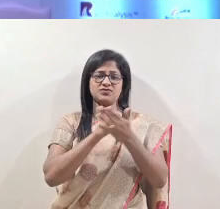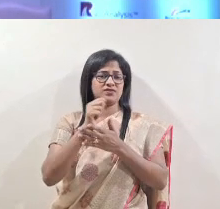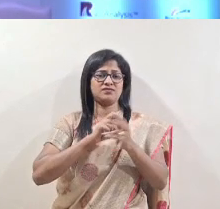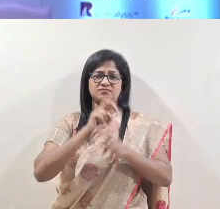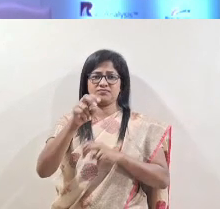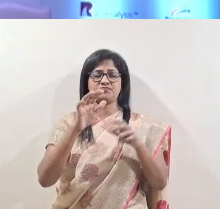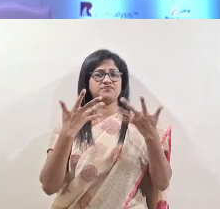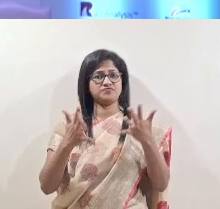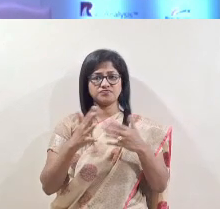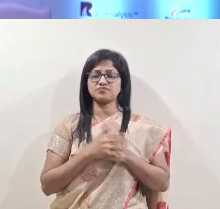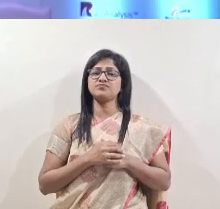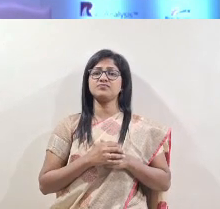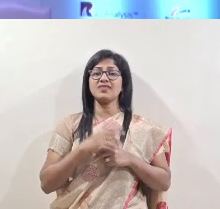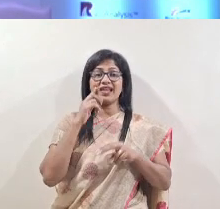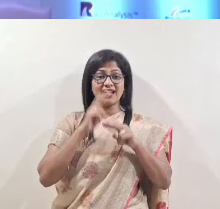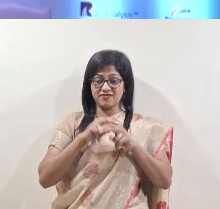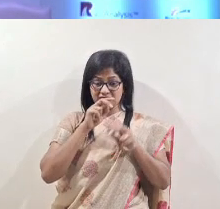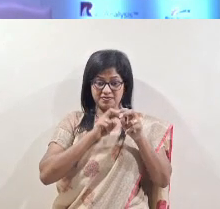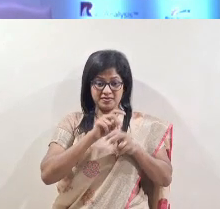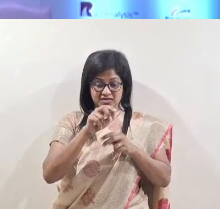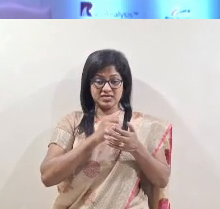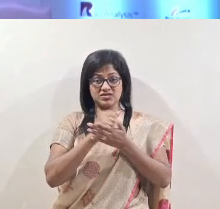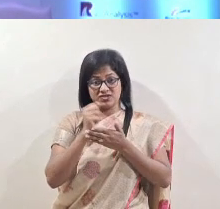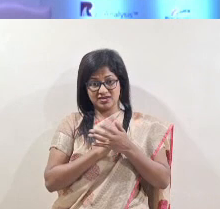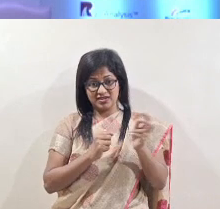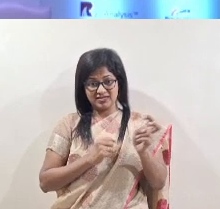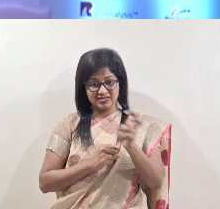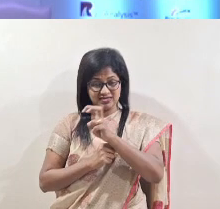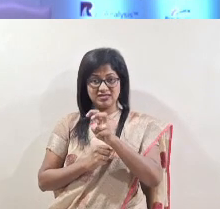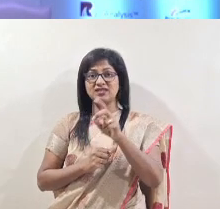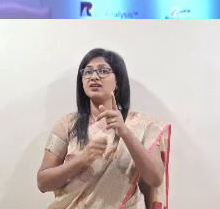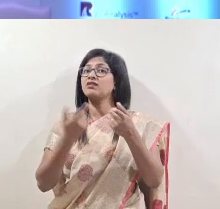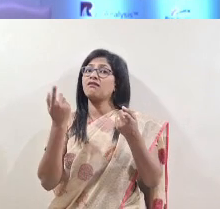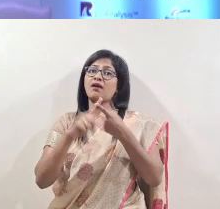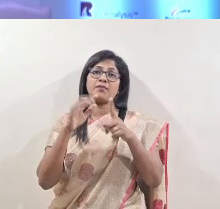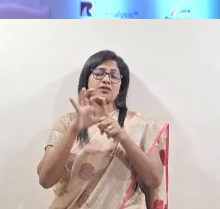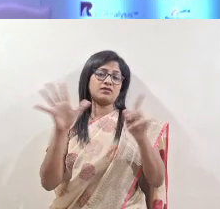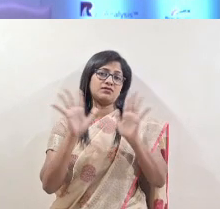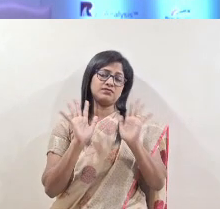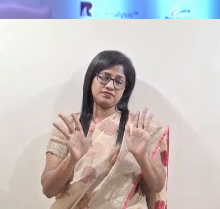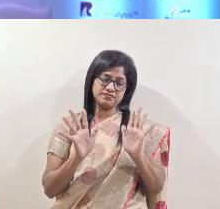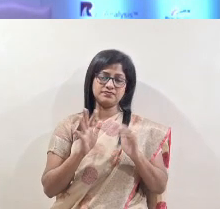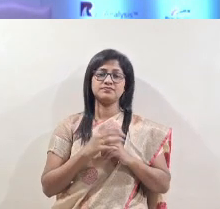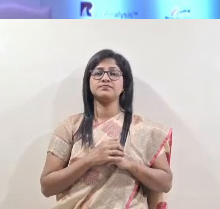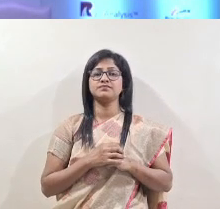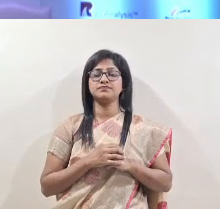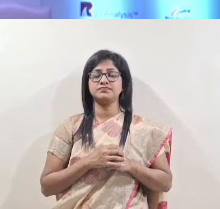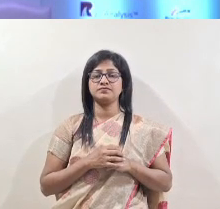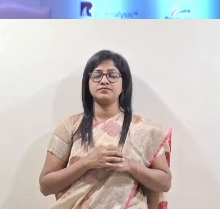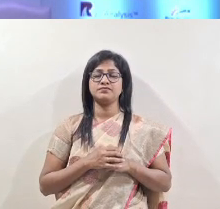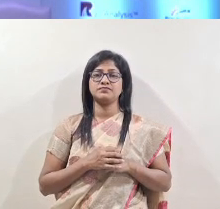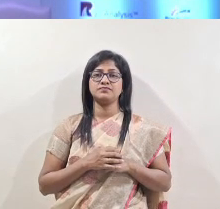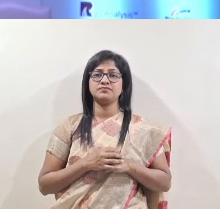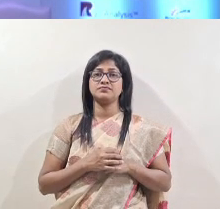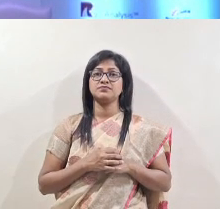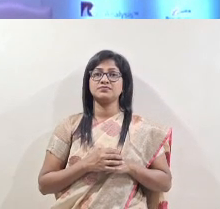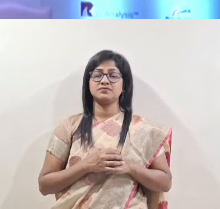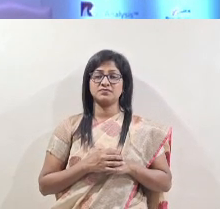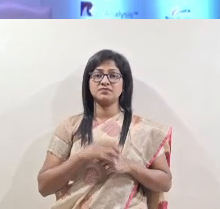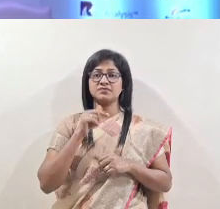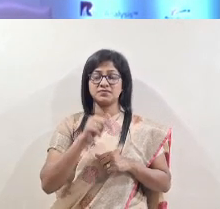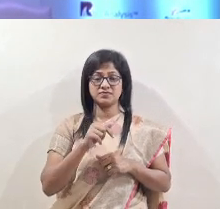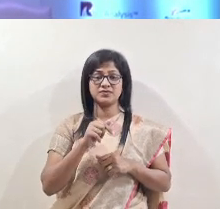So if pedestrians is trying to cross the road, then that pedestrian will be under risk. And these pedestrian